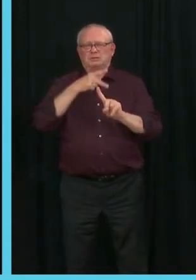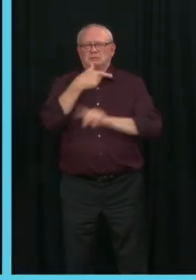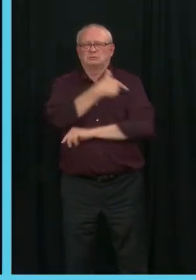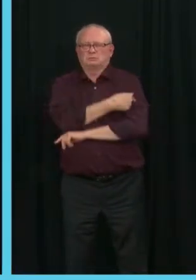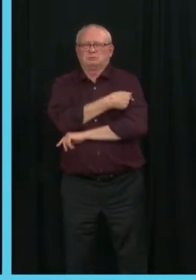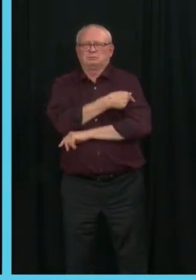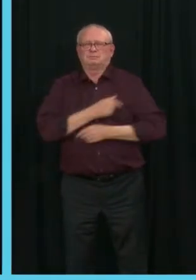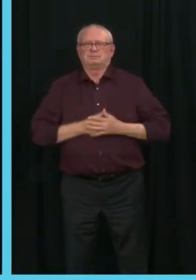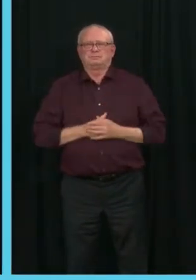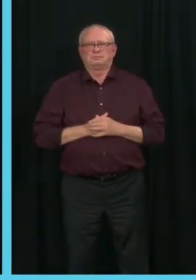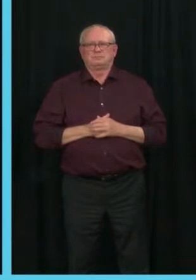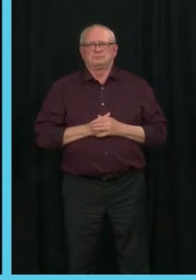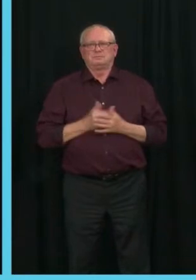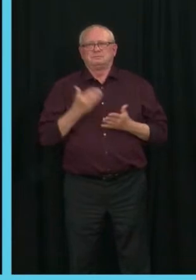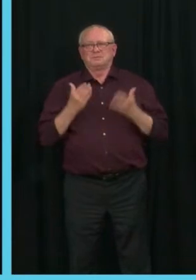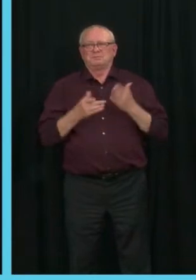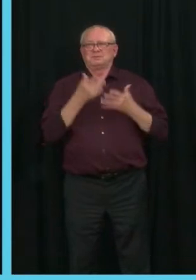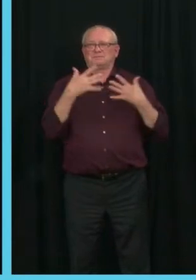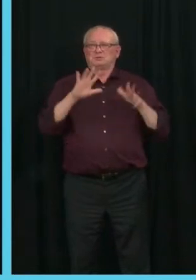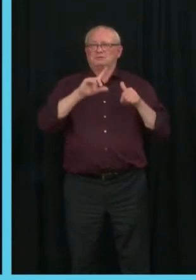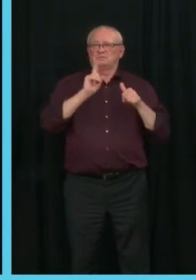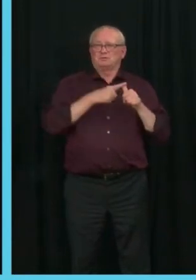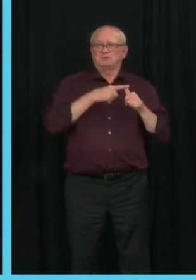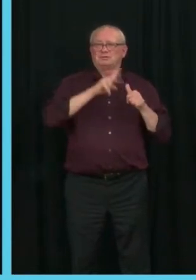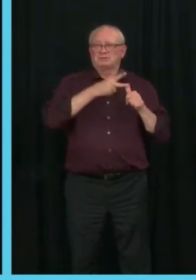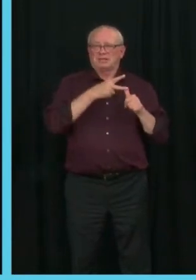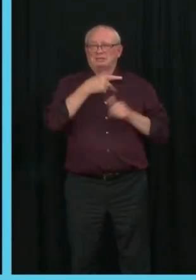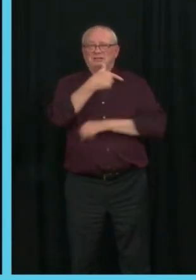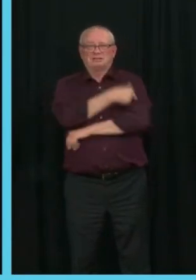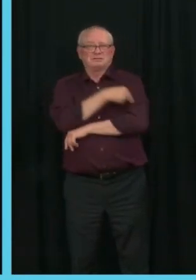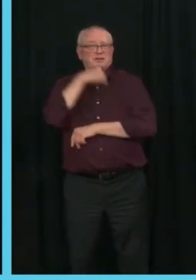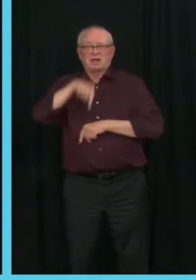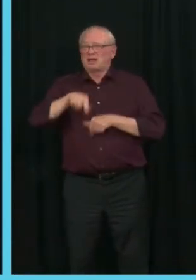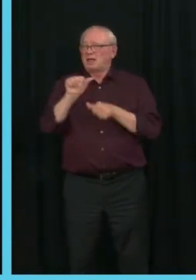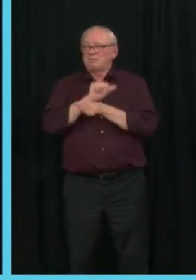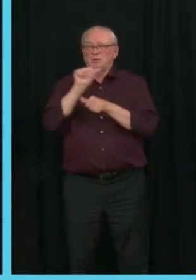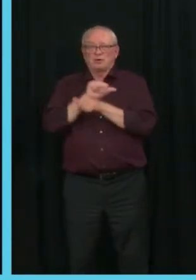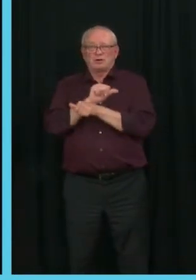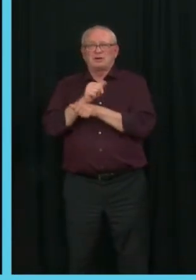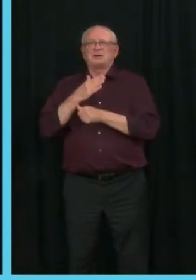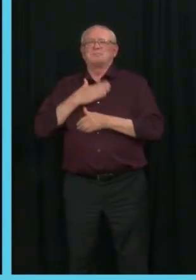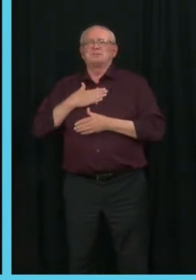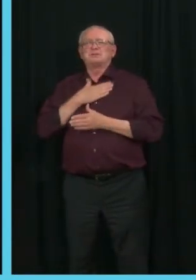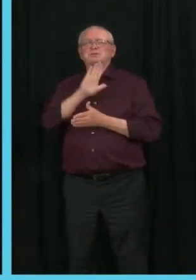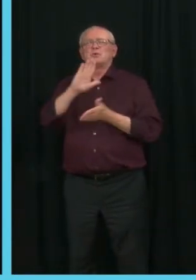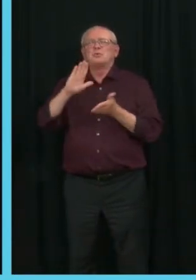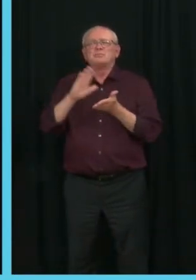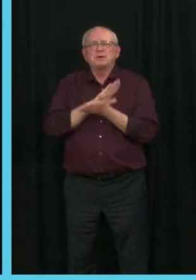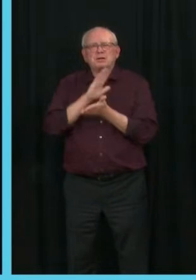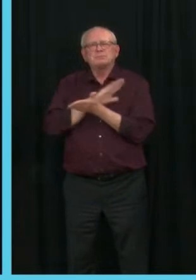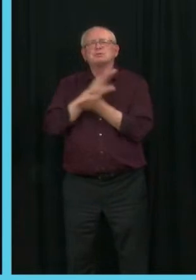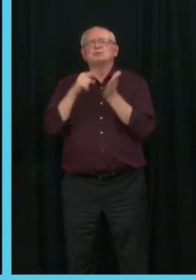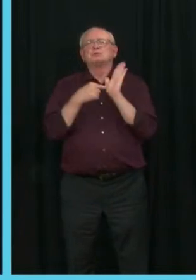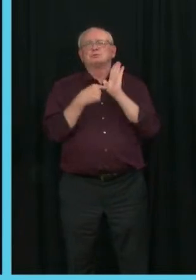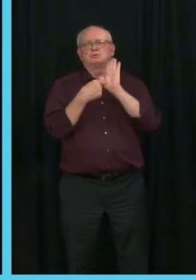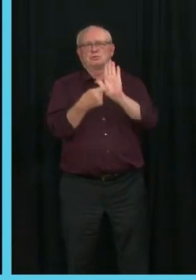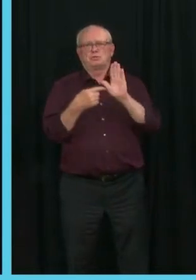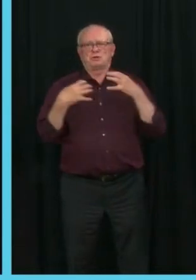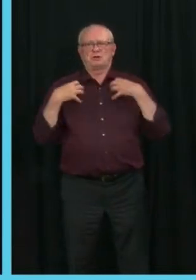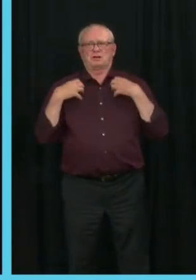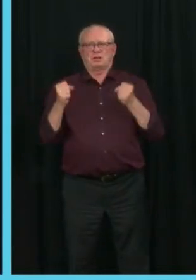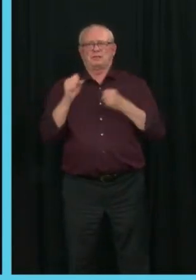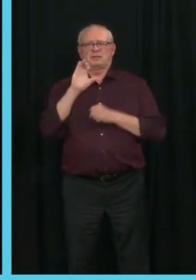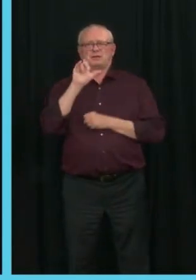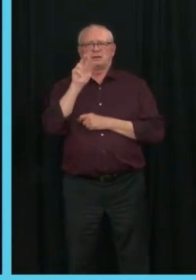Alberta, please bring your immunization record to one of the 141 Alberta Health Services public health clinics around the